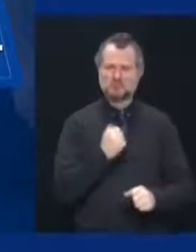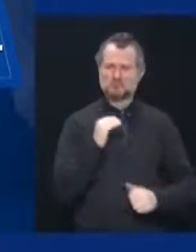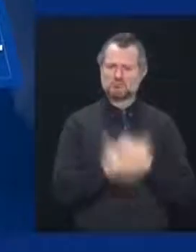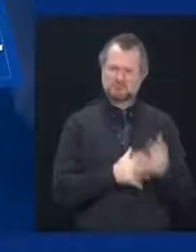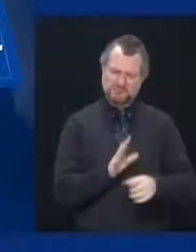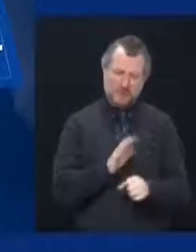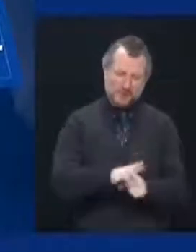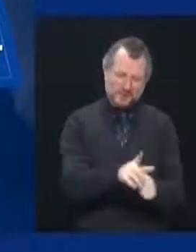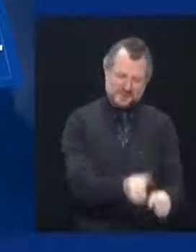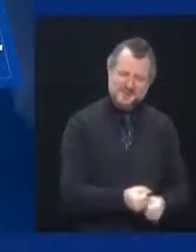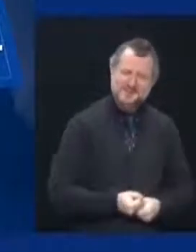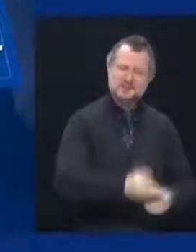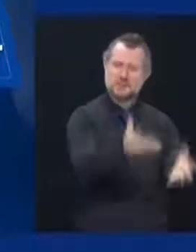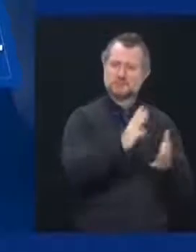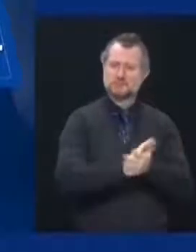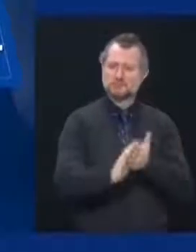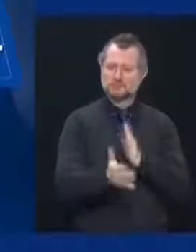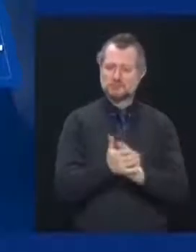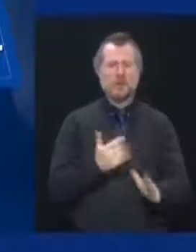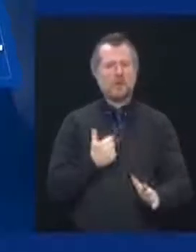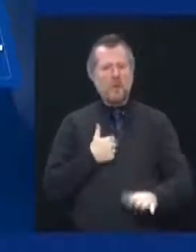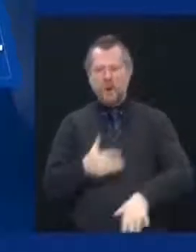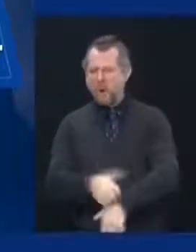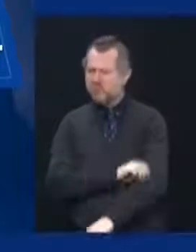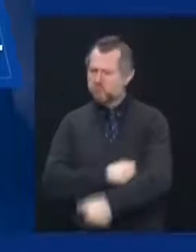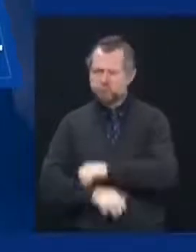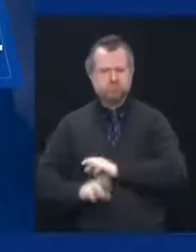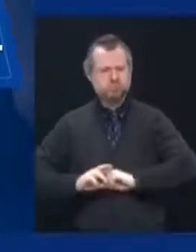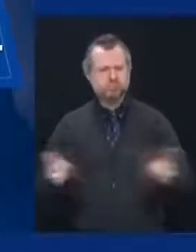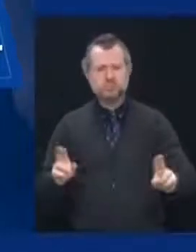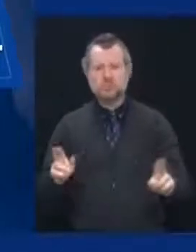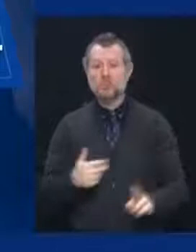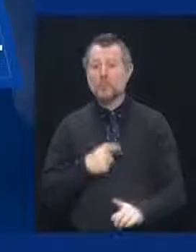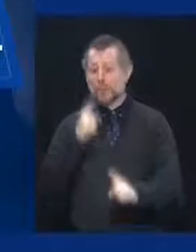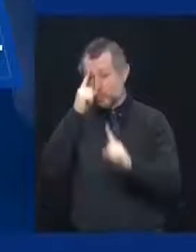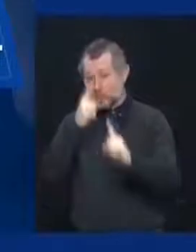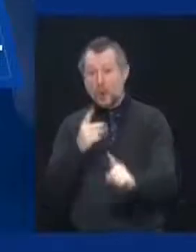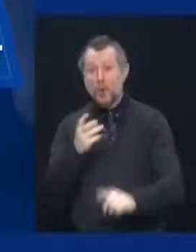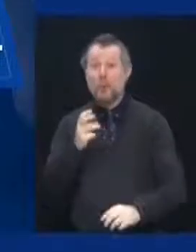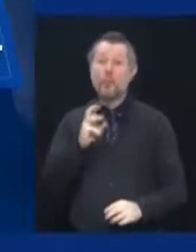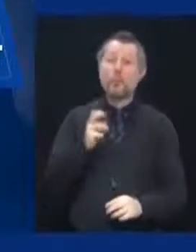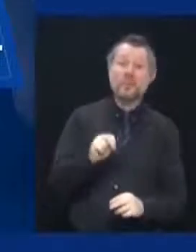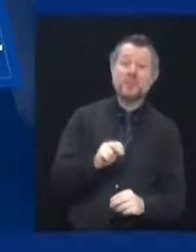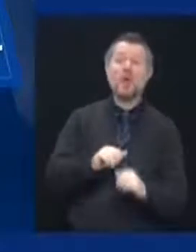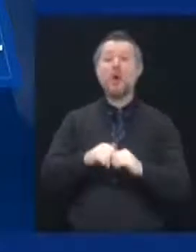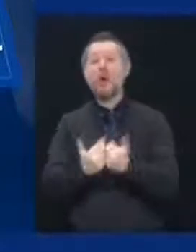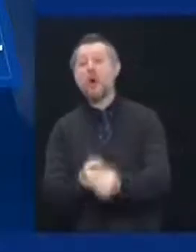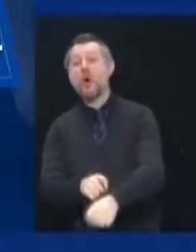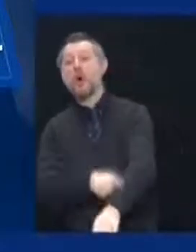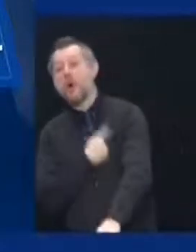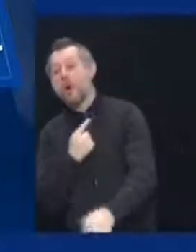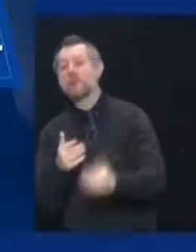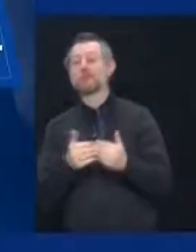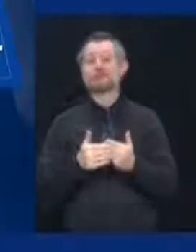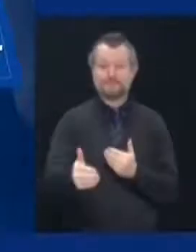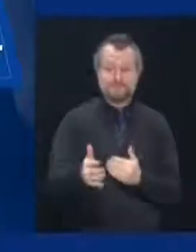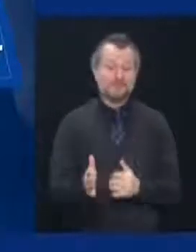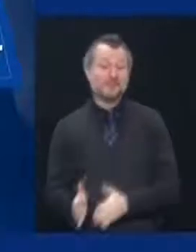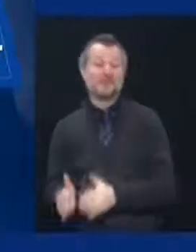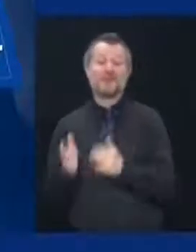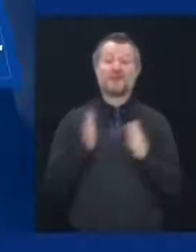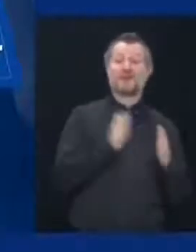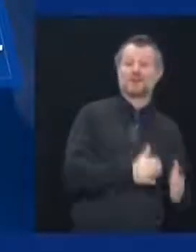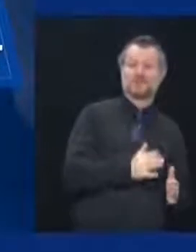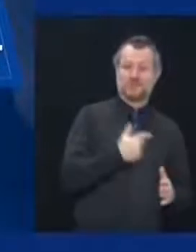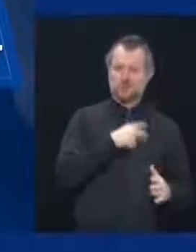we feel good about that. The question is when, how much longer does it go on? And then let's look ahead and let's be